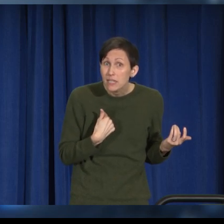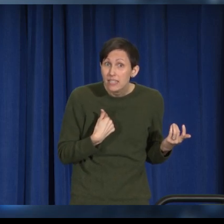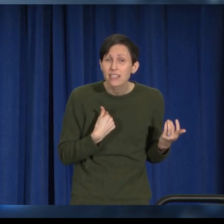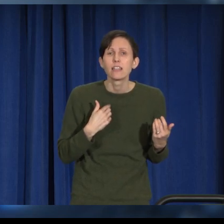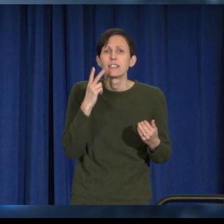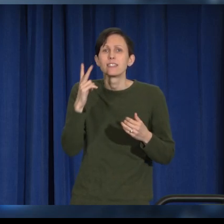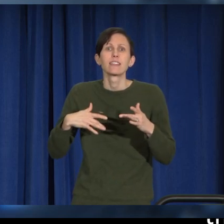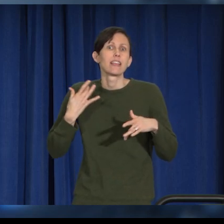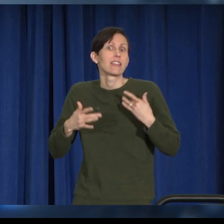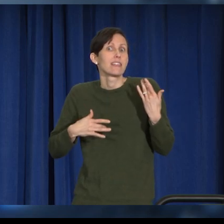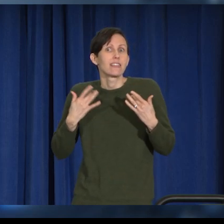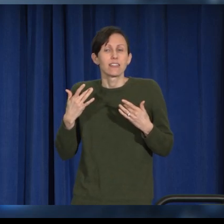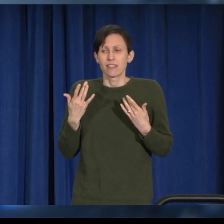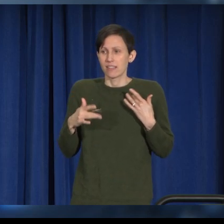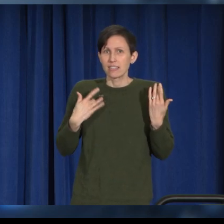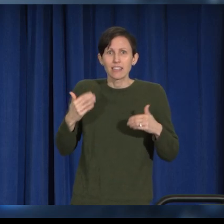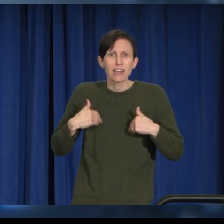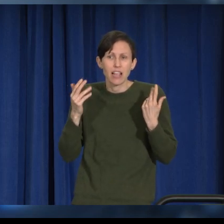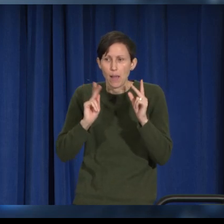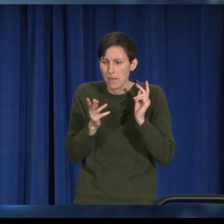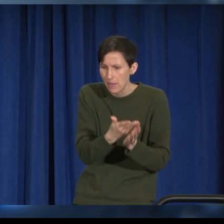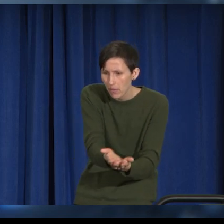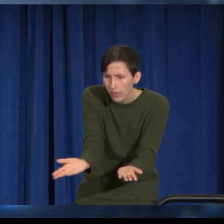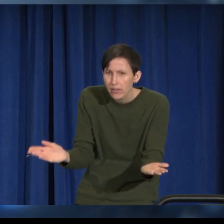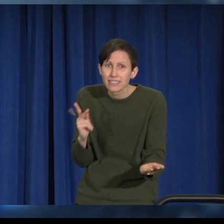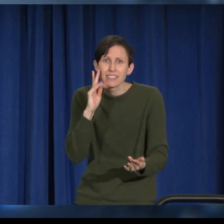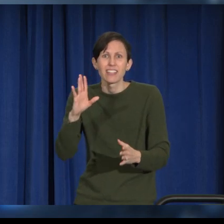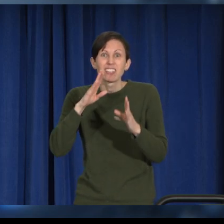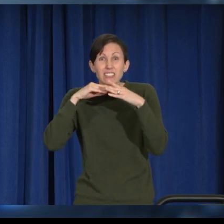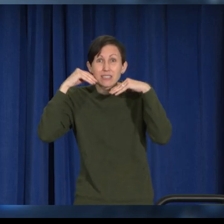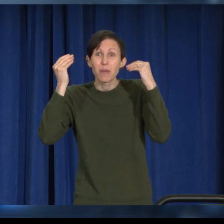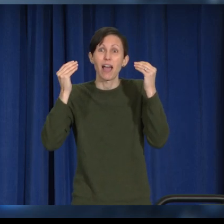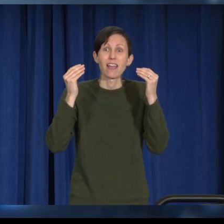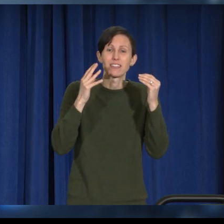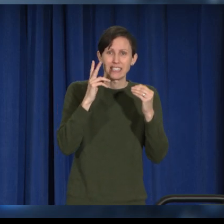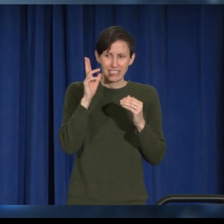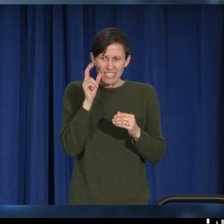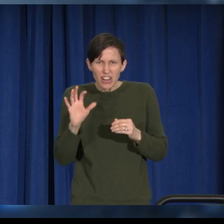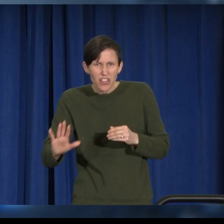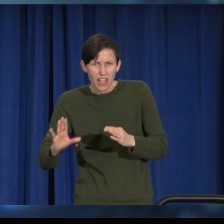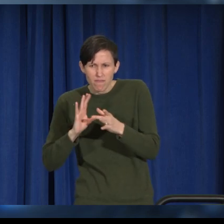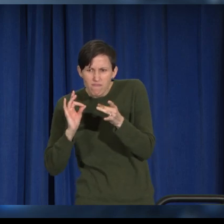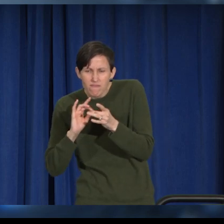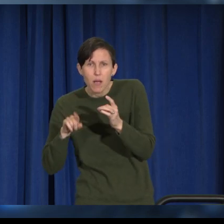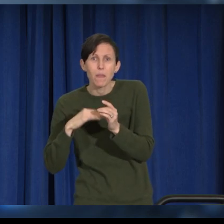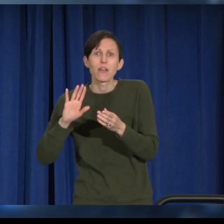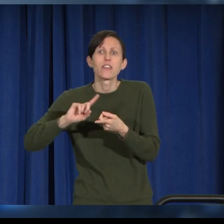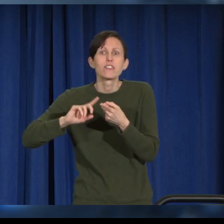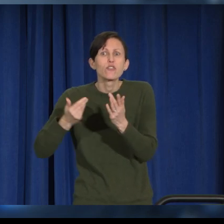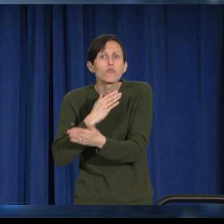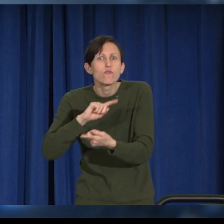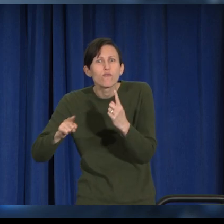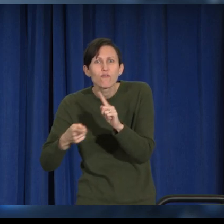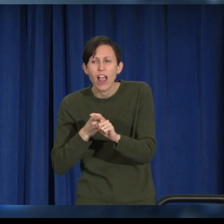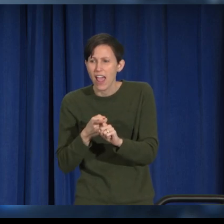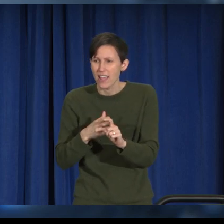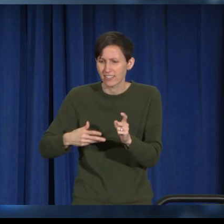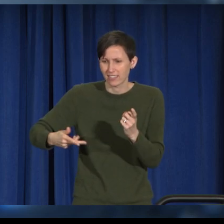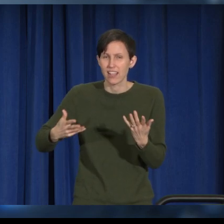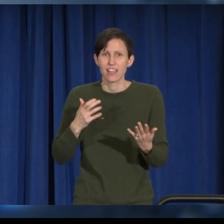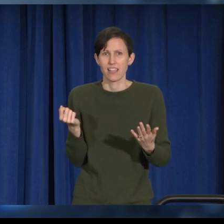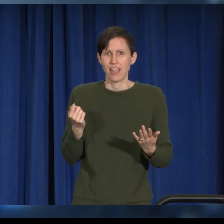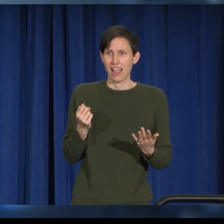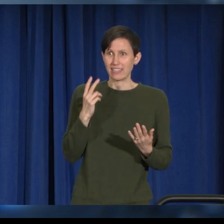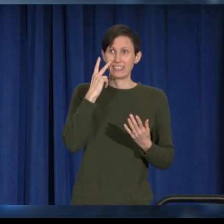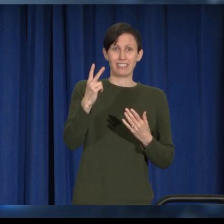with, in our programs, and seeing the smiles on their faces and hear them talk about the friendships they've developed, and seeing the young